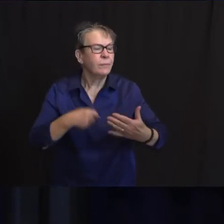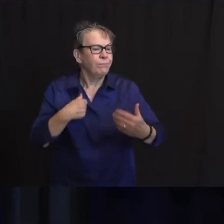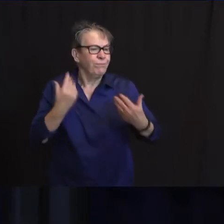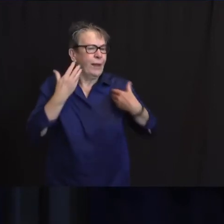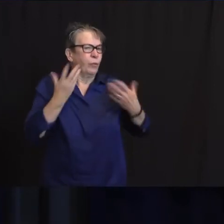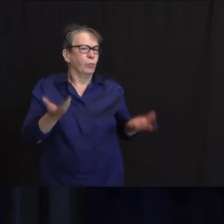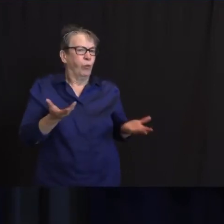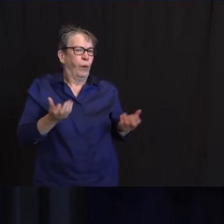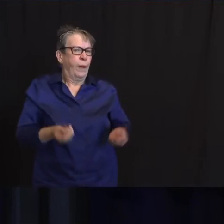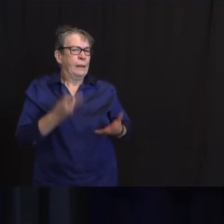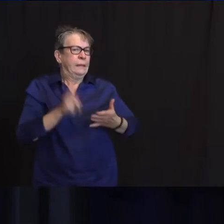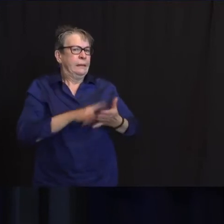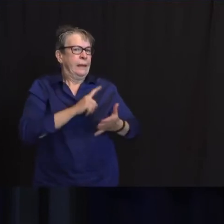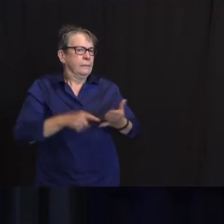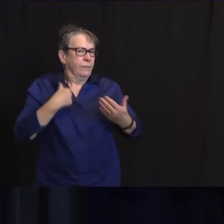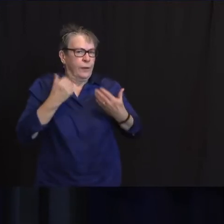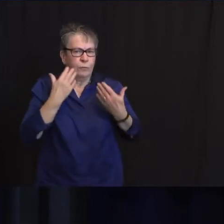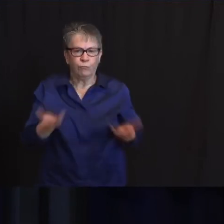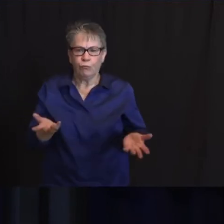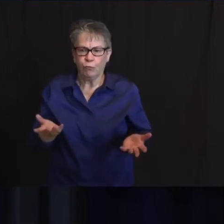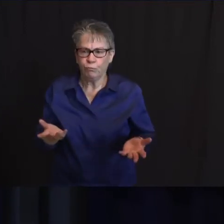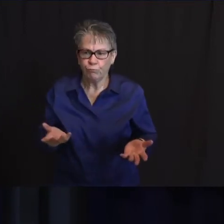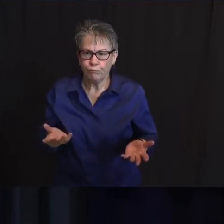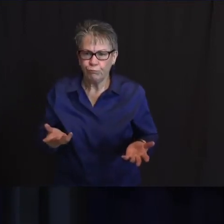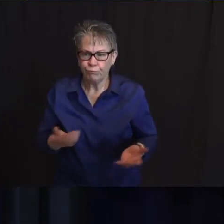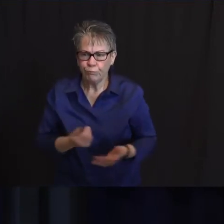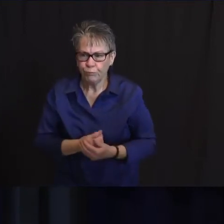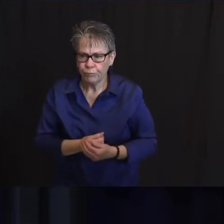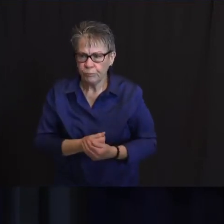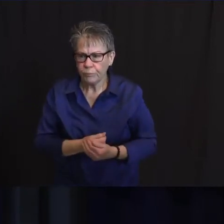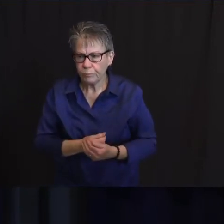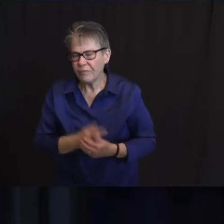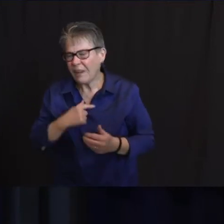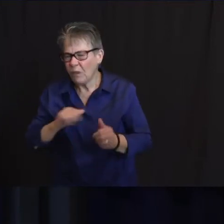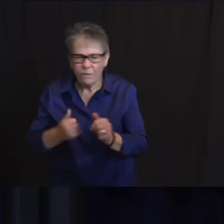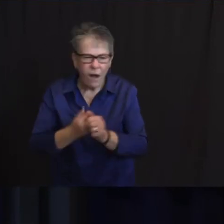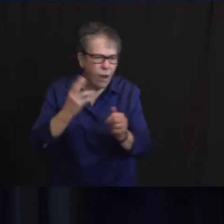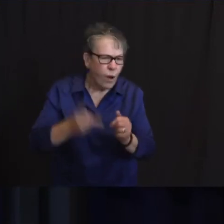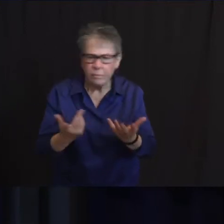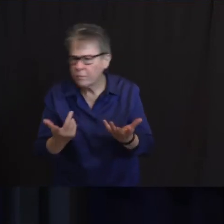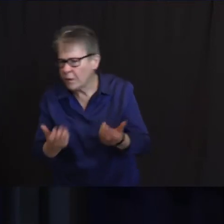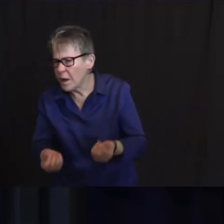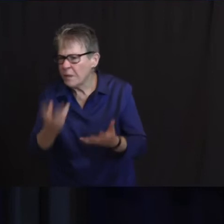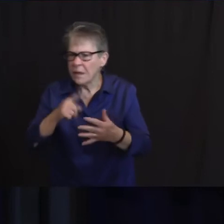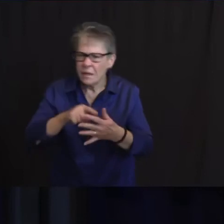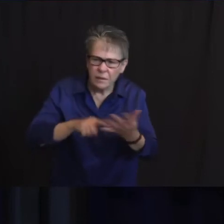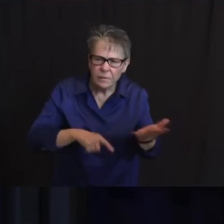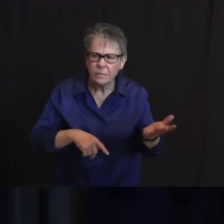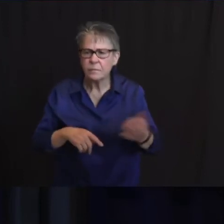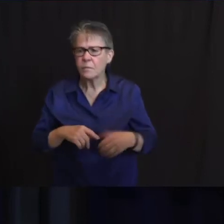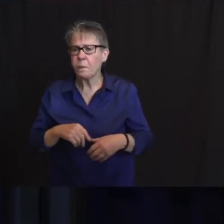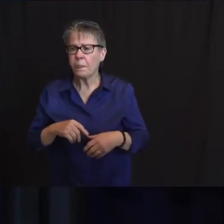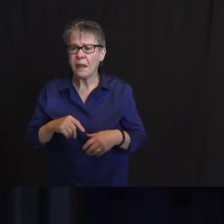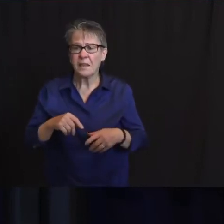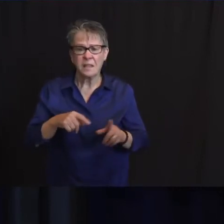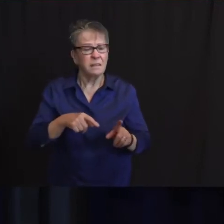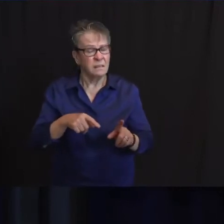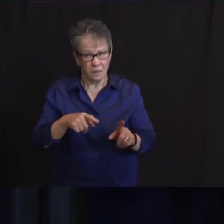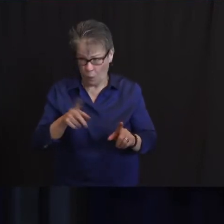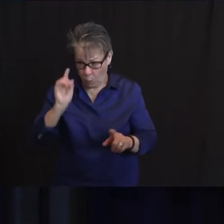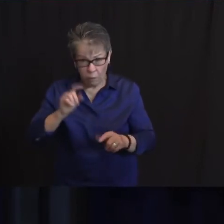us follow up on that? And the other question, part of that last question was, will they be rescheduled? That they should be, Yep. yes.